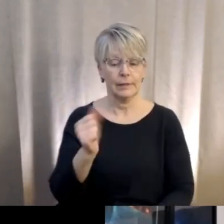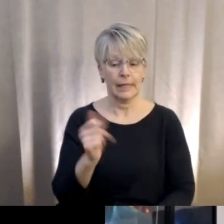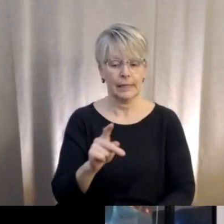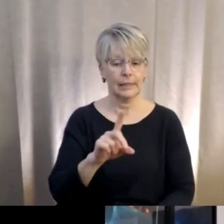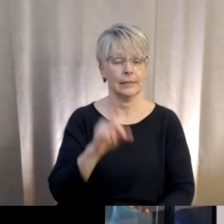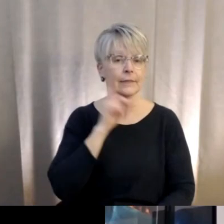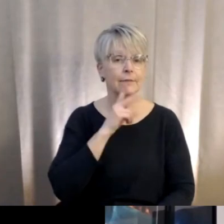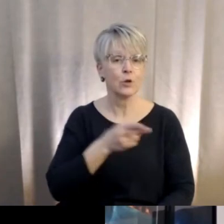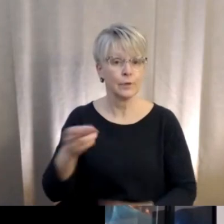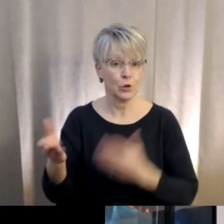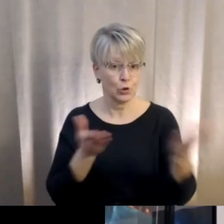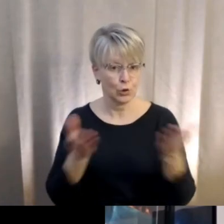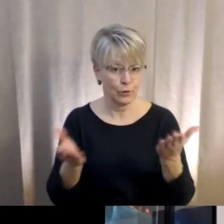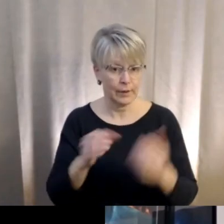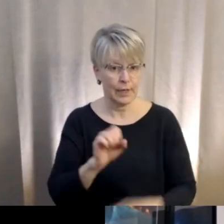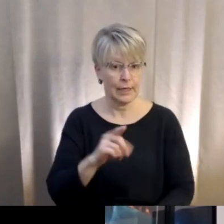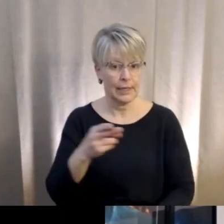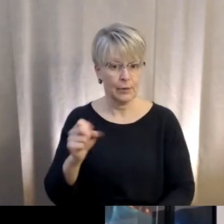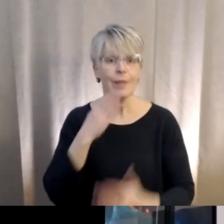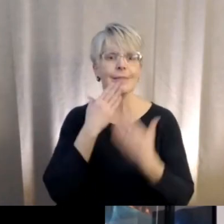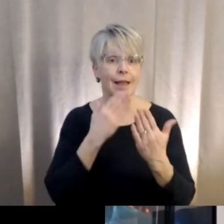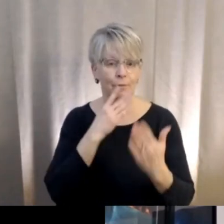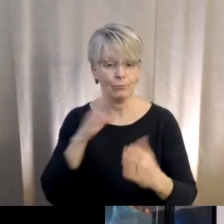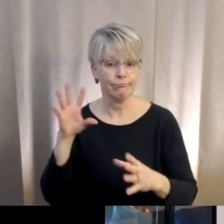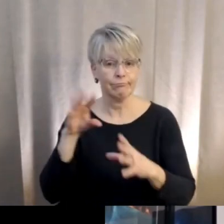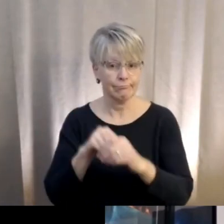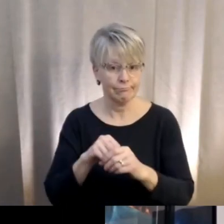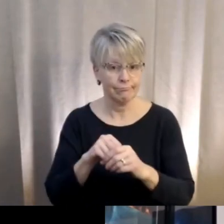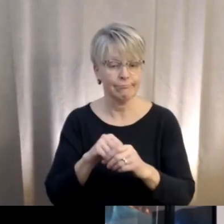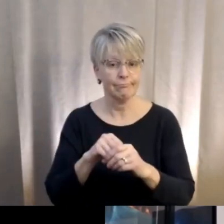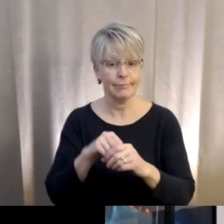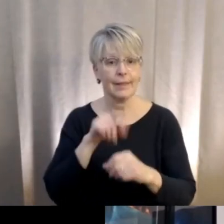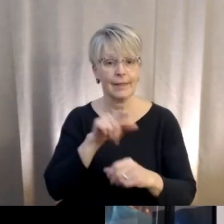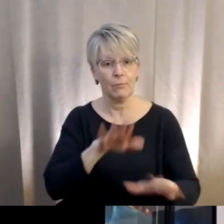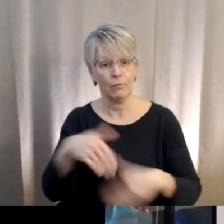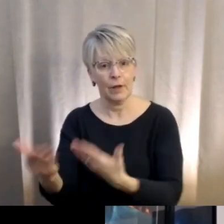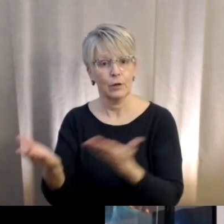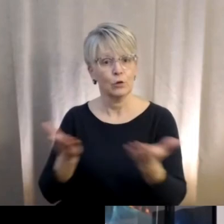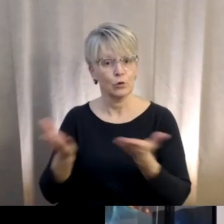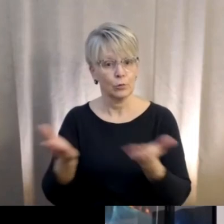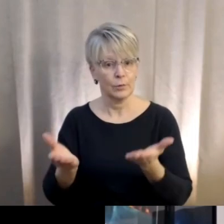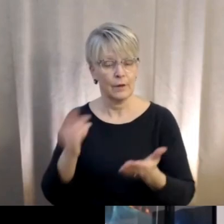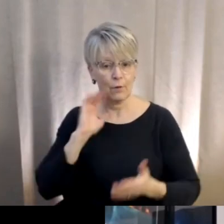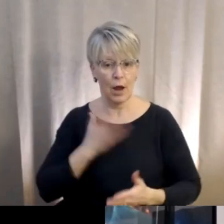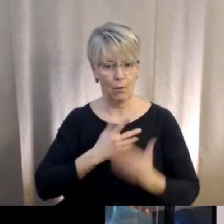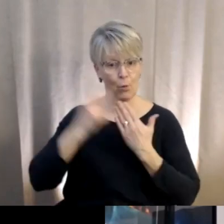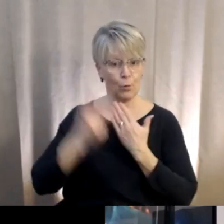Hard of Hearing Services. We're really thankful to be able to provide services for our